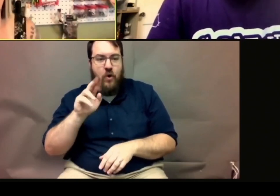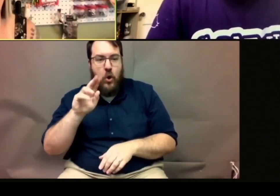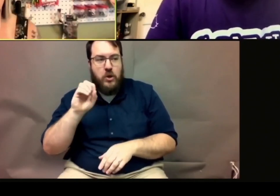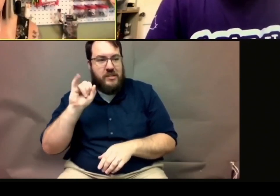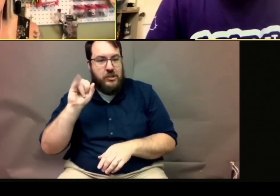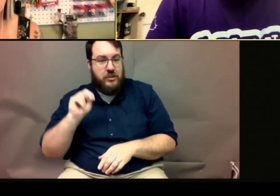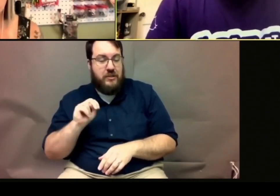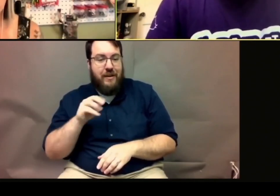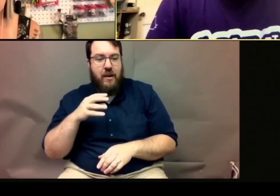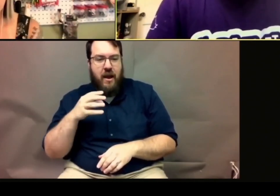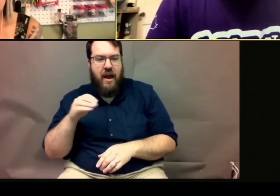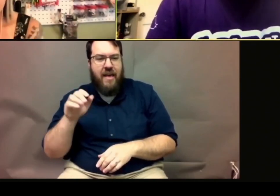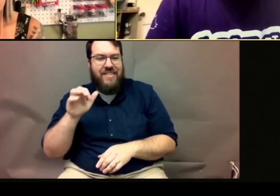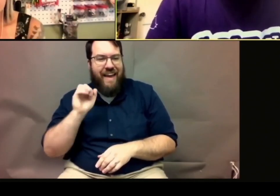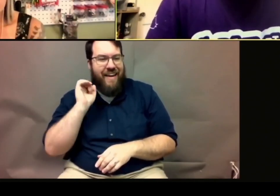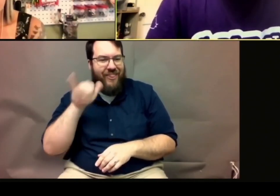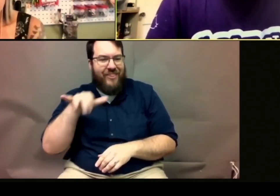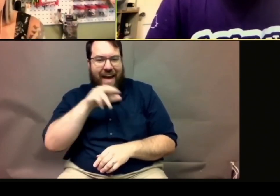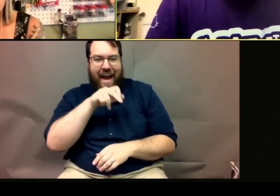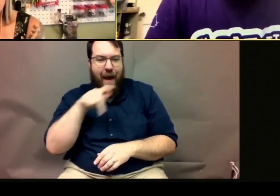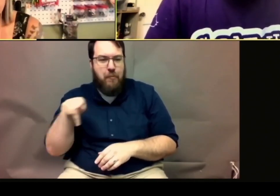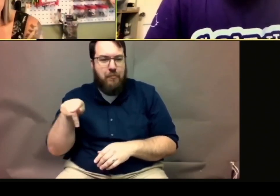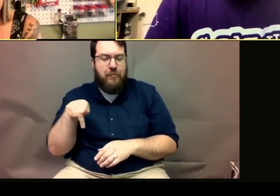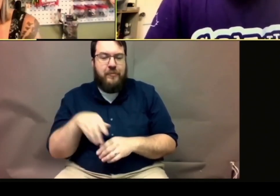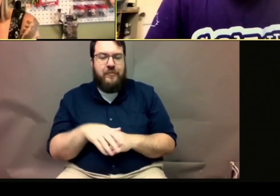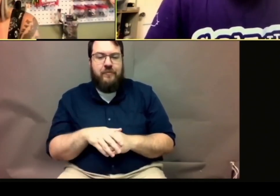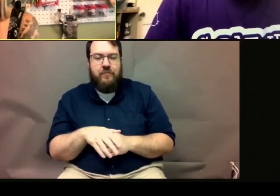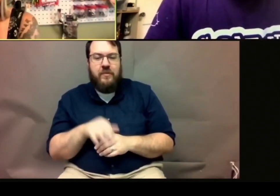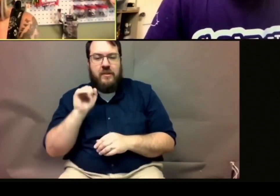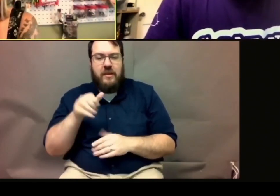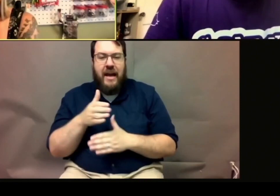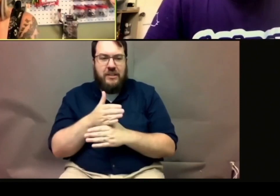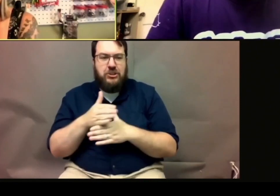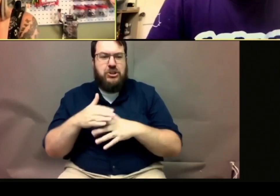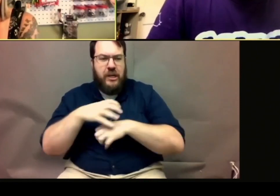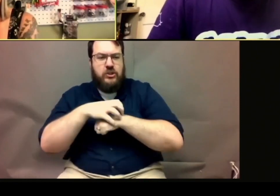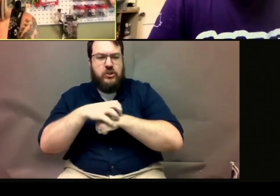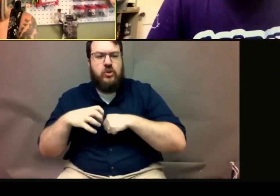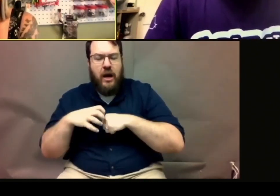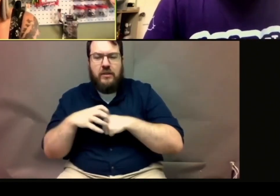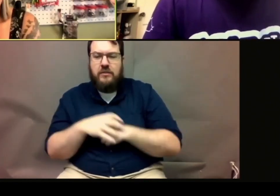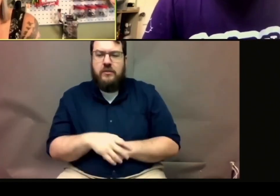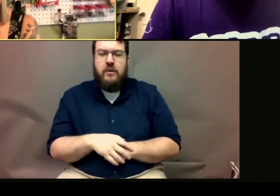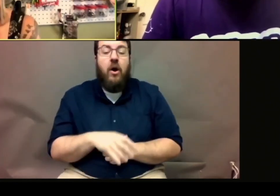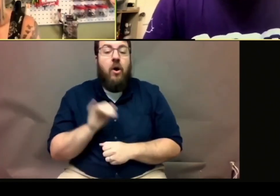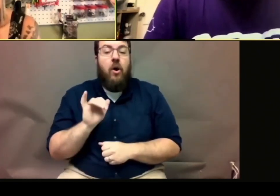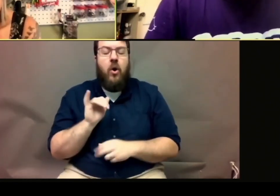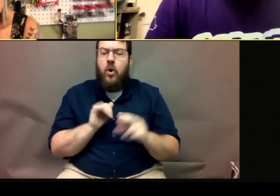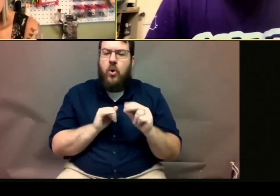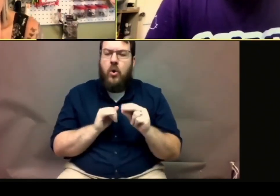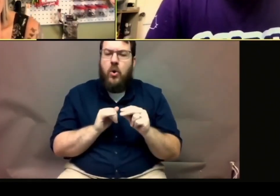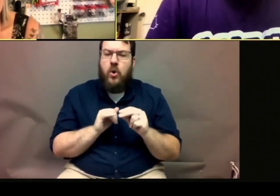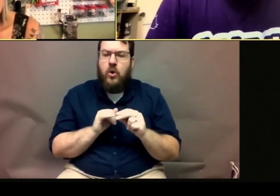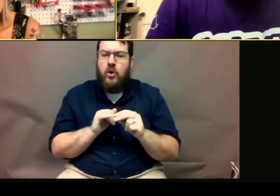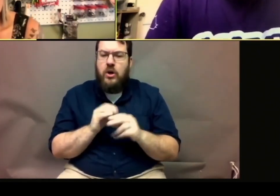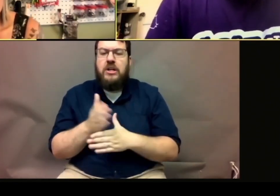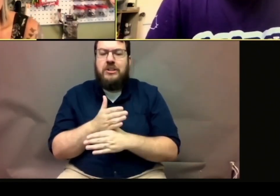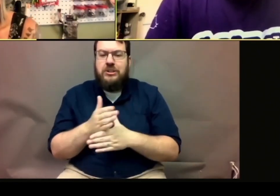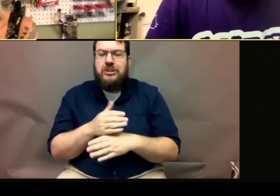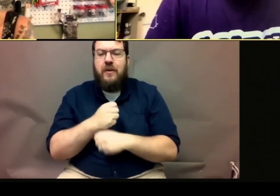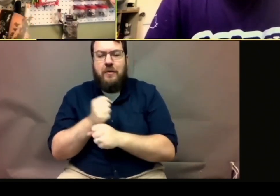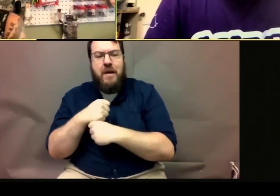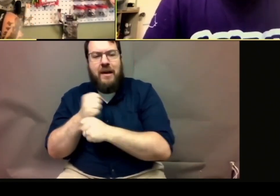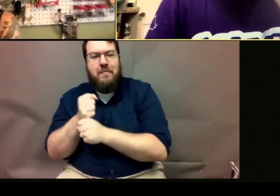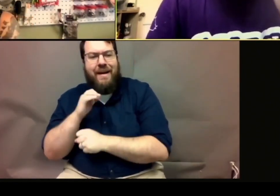chat right now. So, all right, so I'll just you share Scratch and we'll see how. Oh no, you share the Makey Makey app